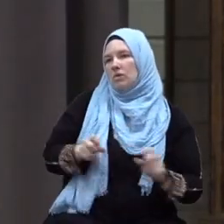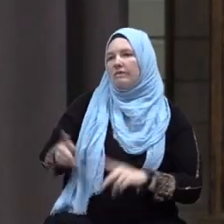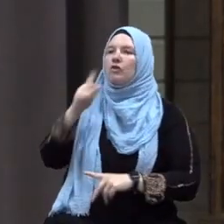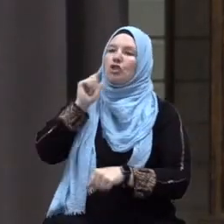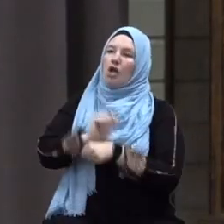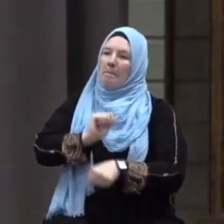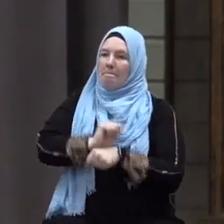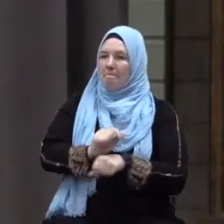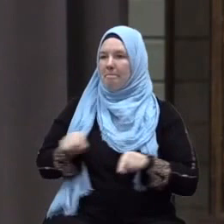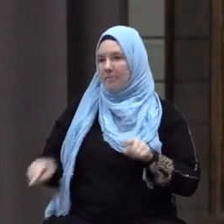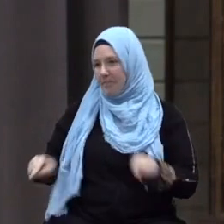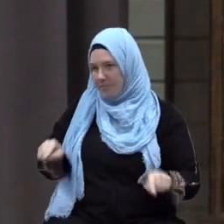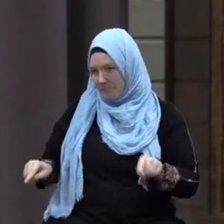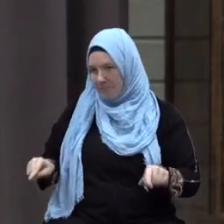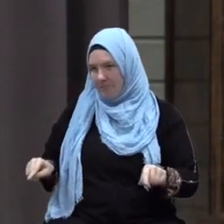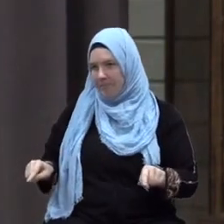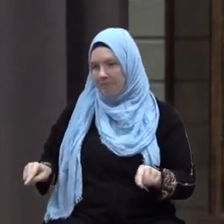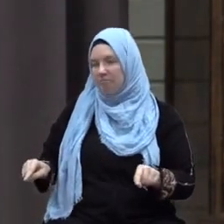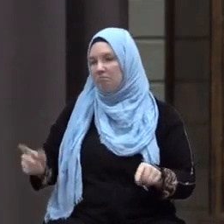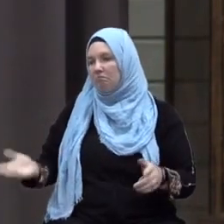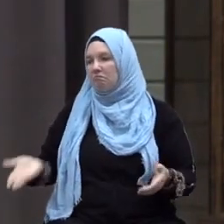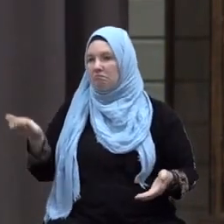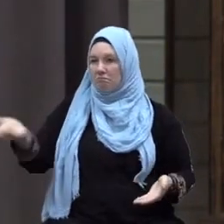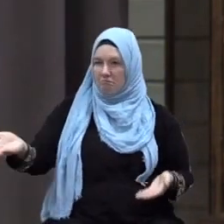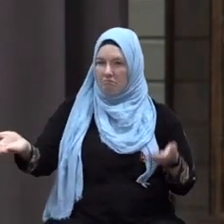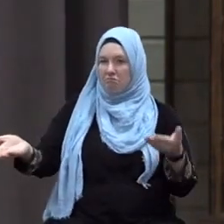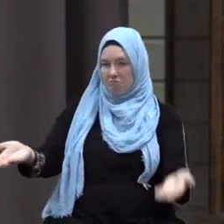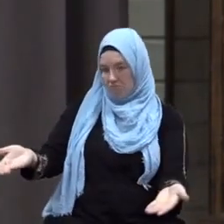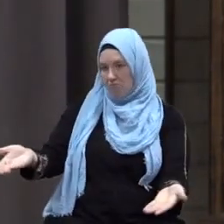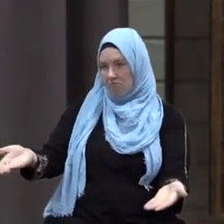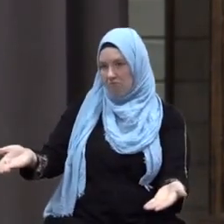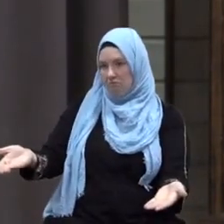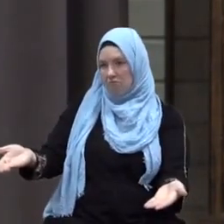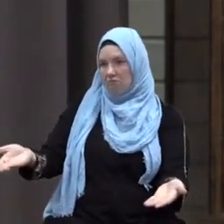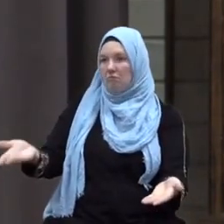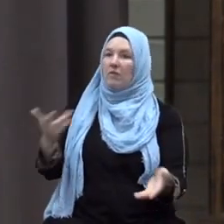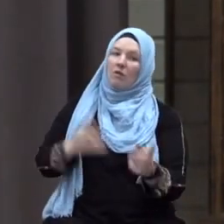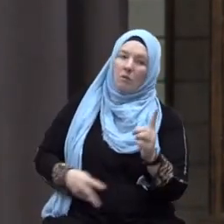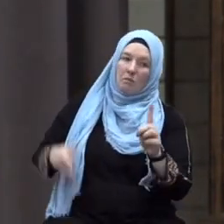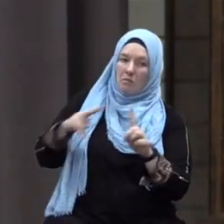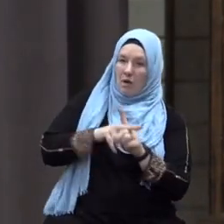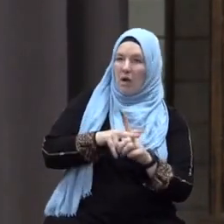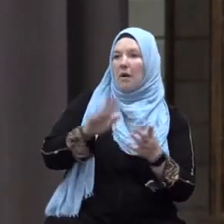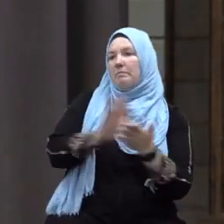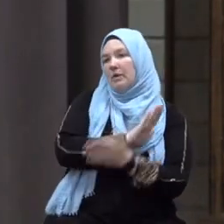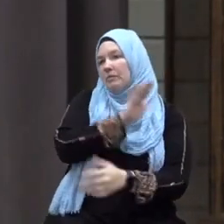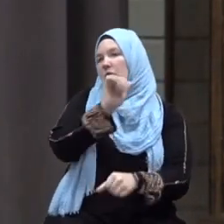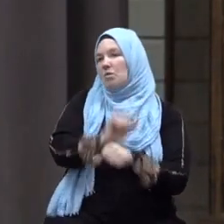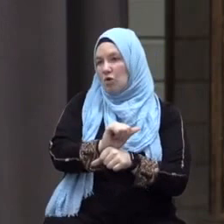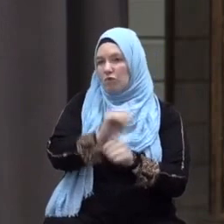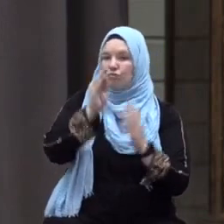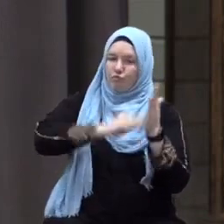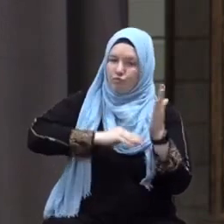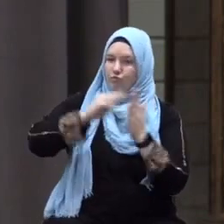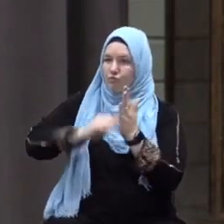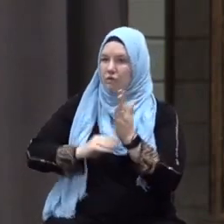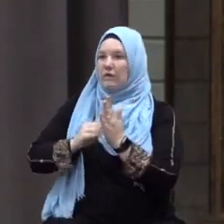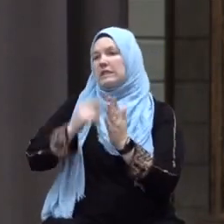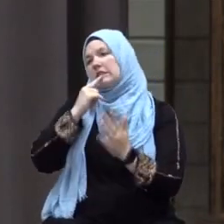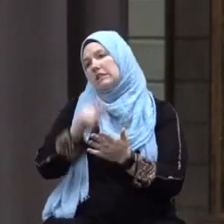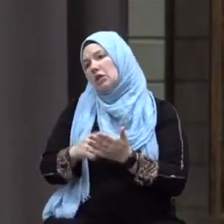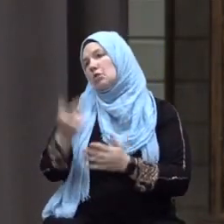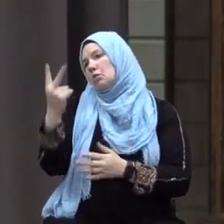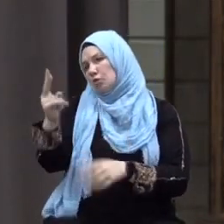job. What do? You apply it, you file your papers with an employment agency, and they tell you we